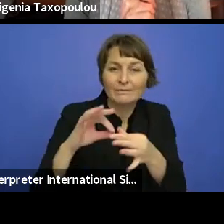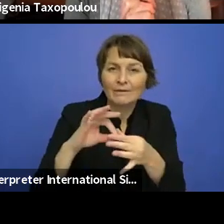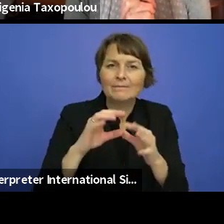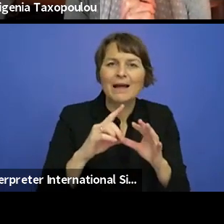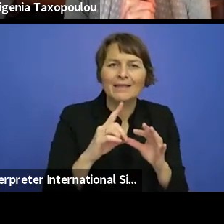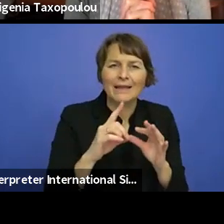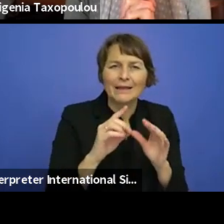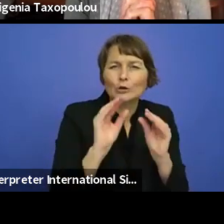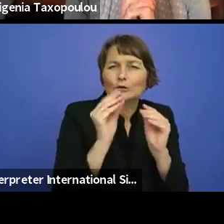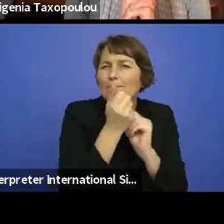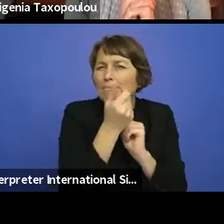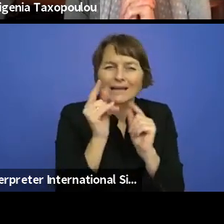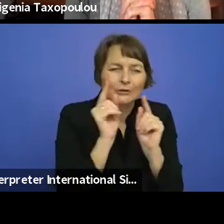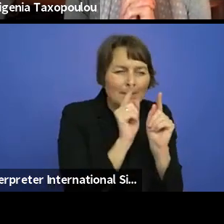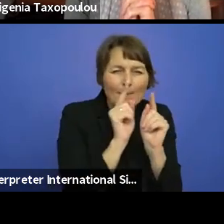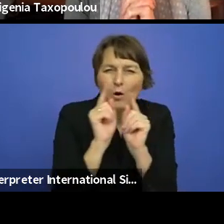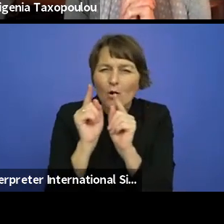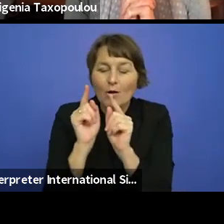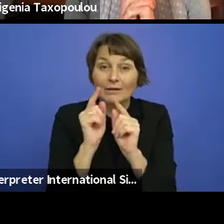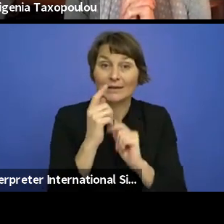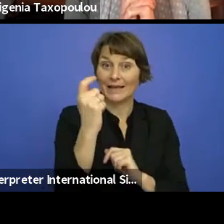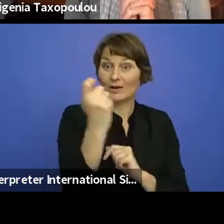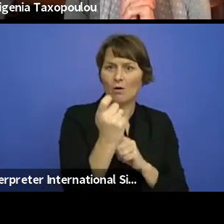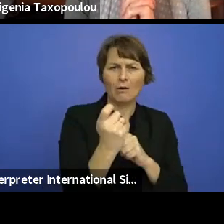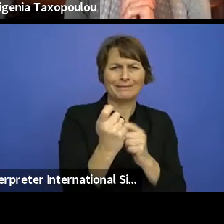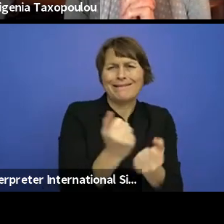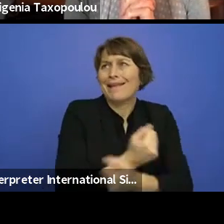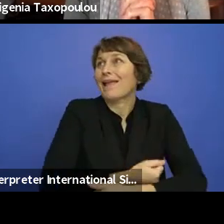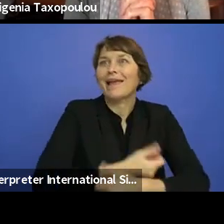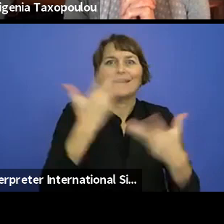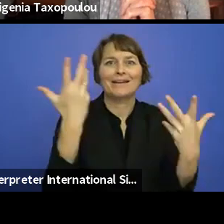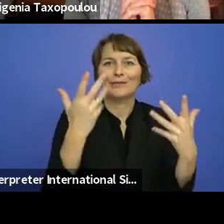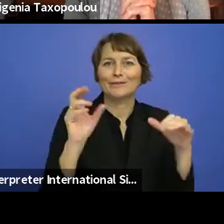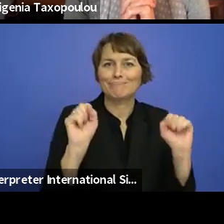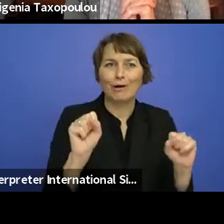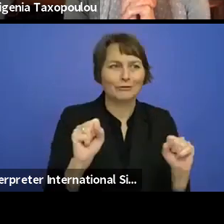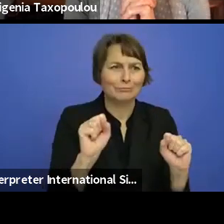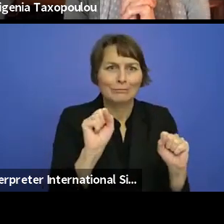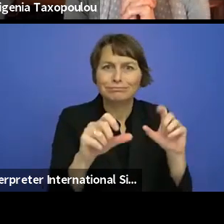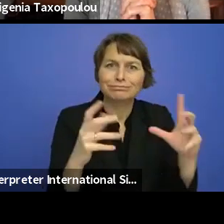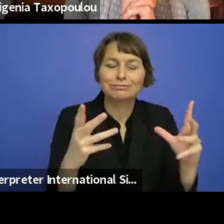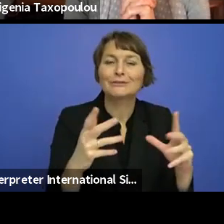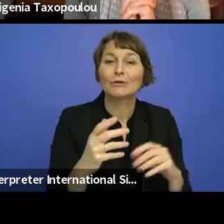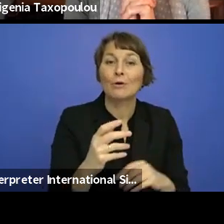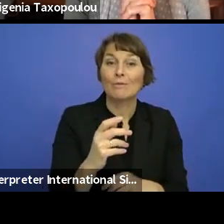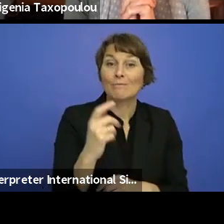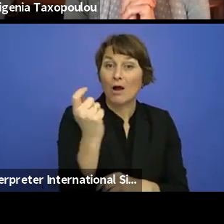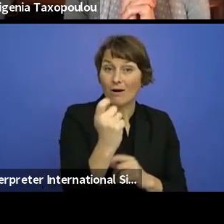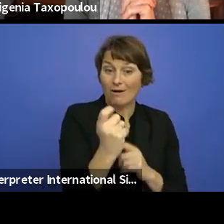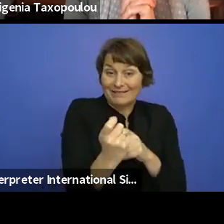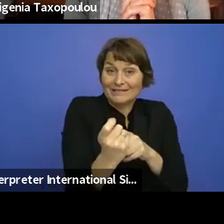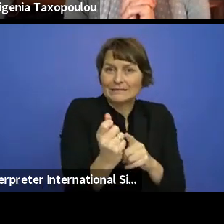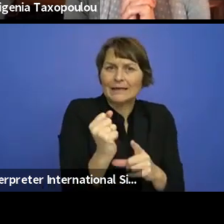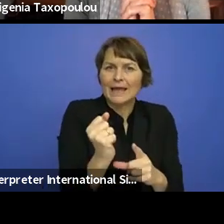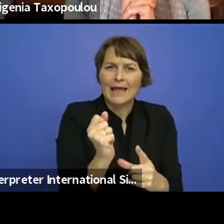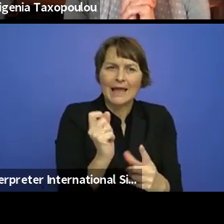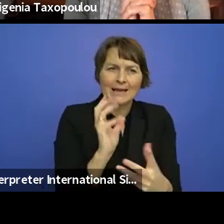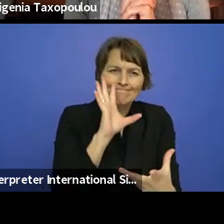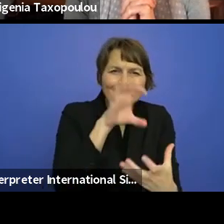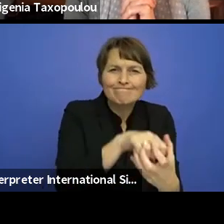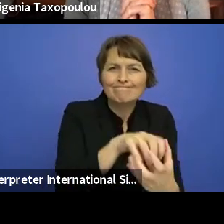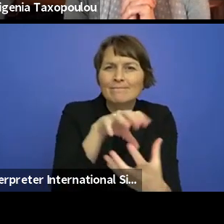and in art everything is possible, and of course art can engage literally into taking position, into